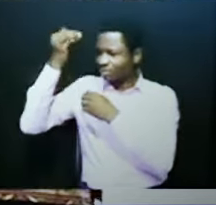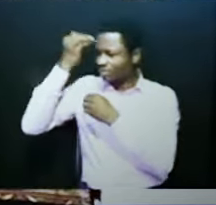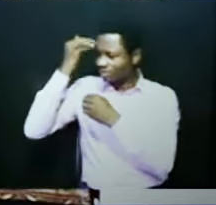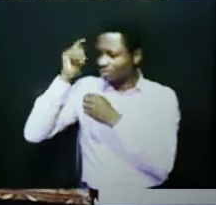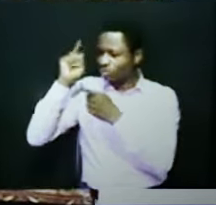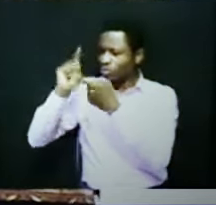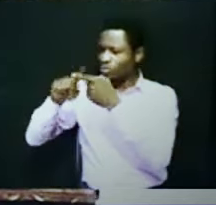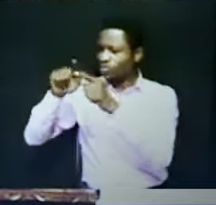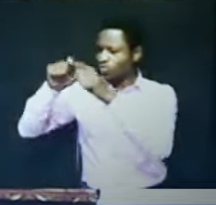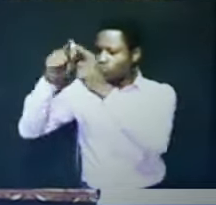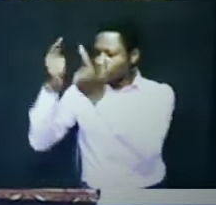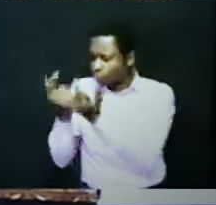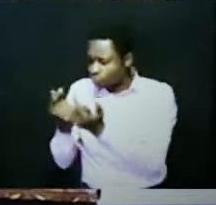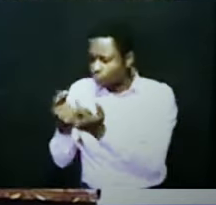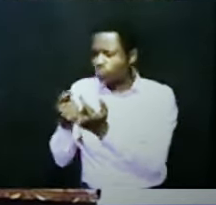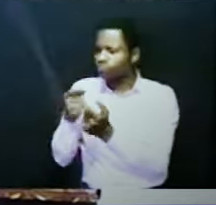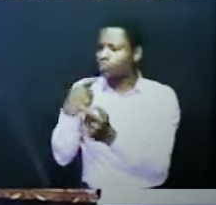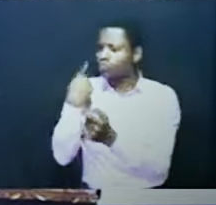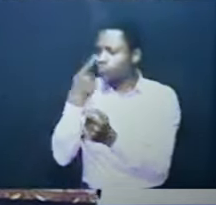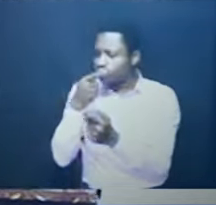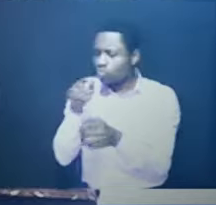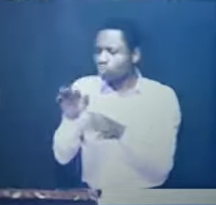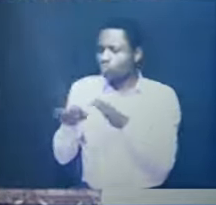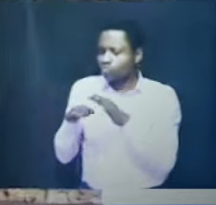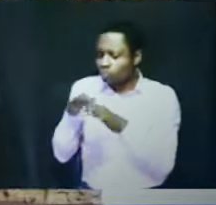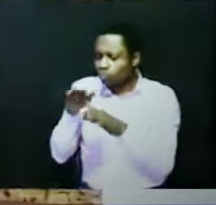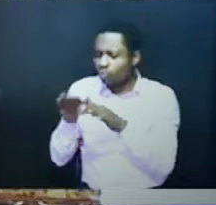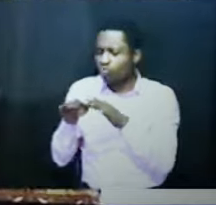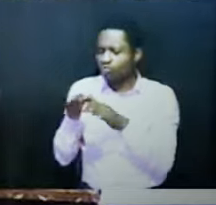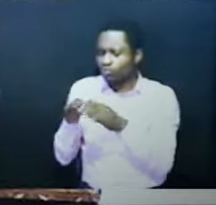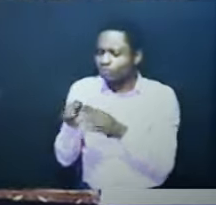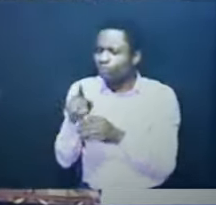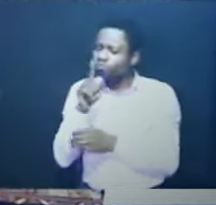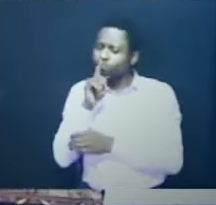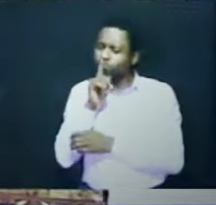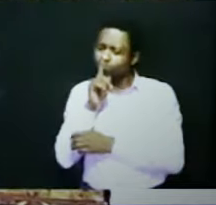quiet contemplative fellowship with God.